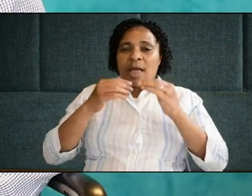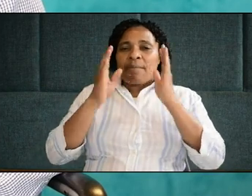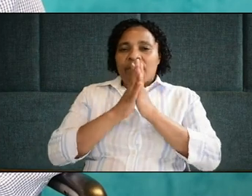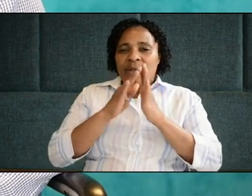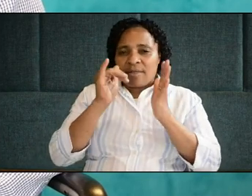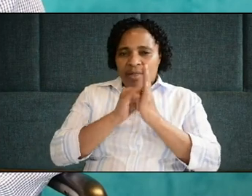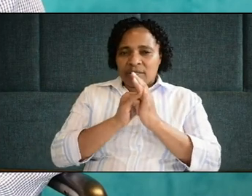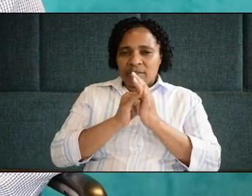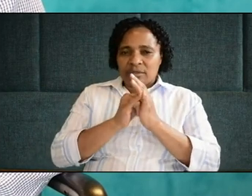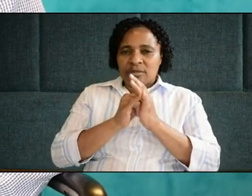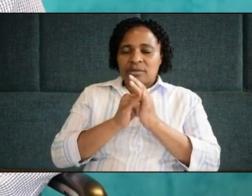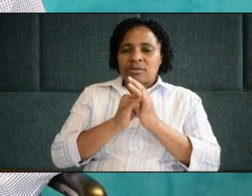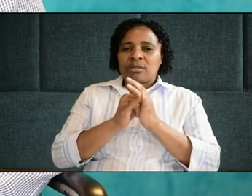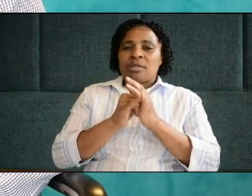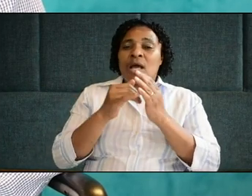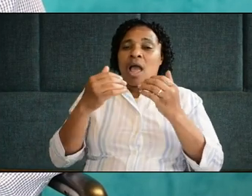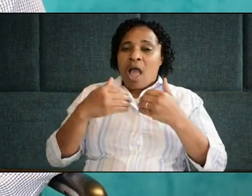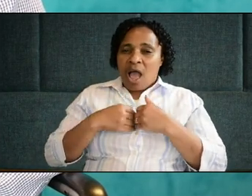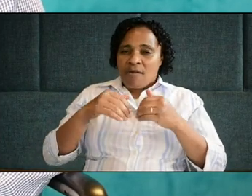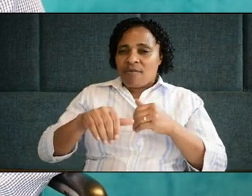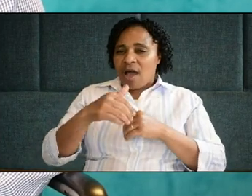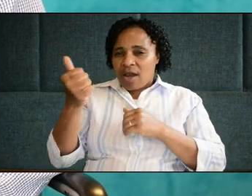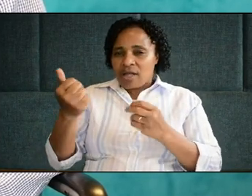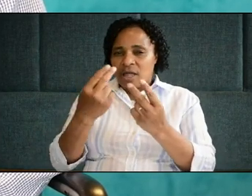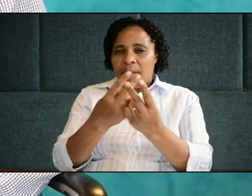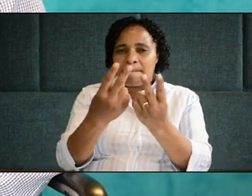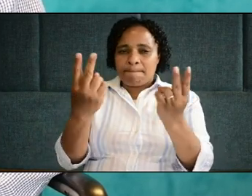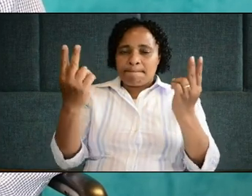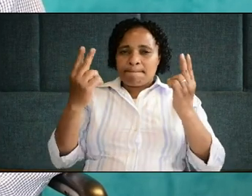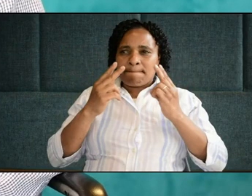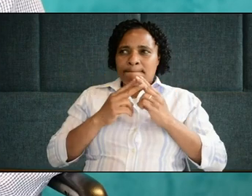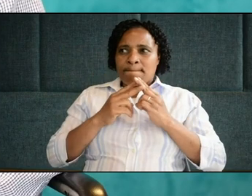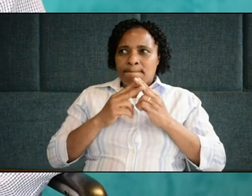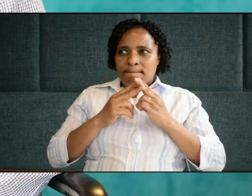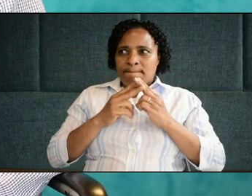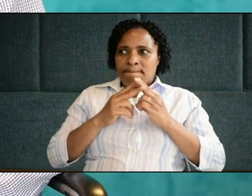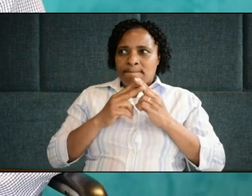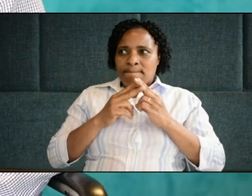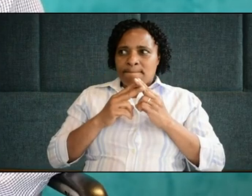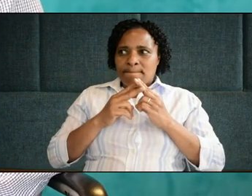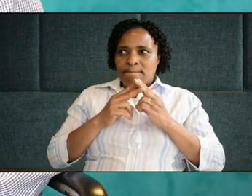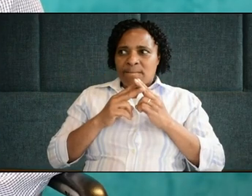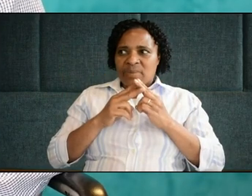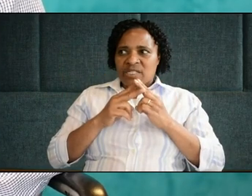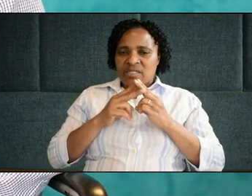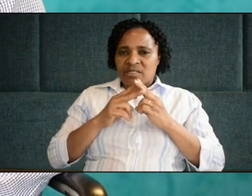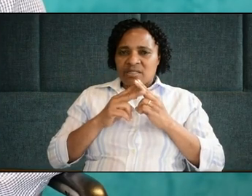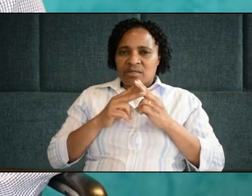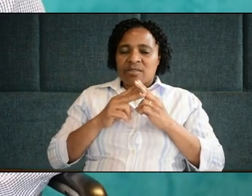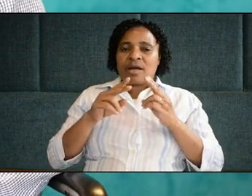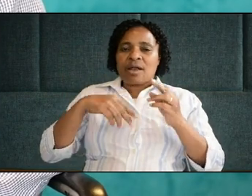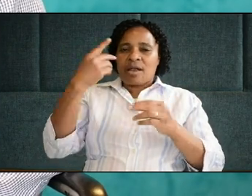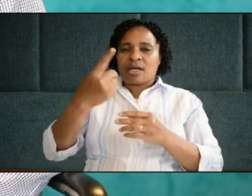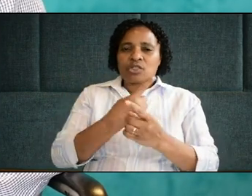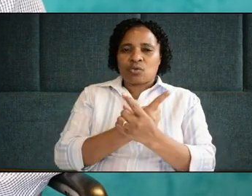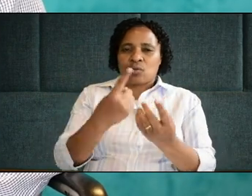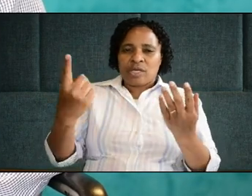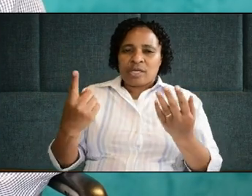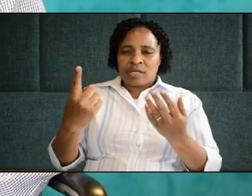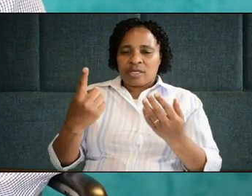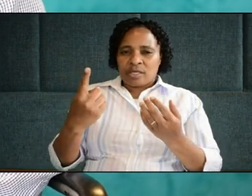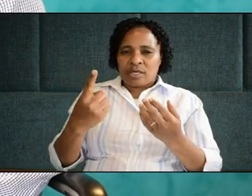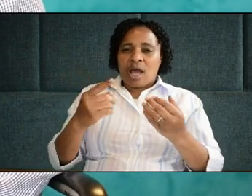may have another panel coming up that next week.